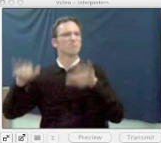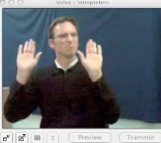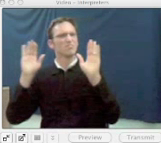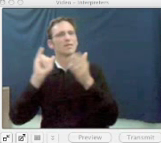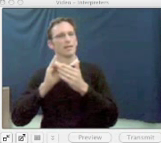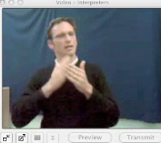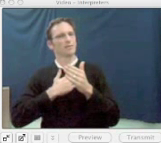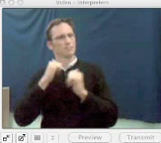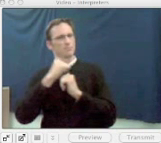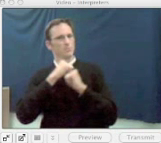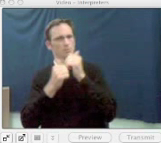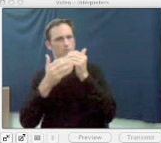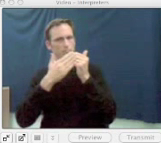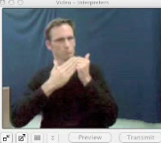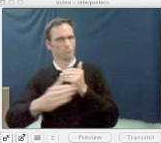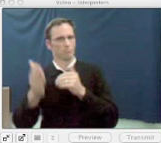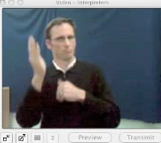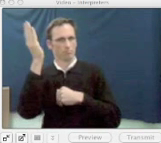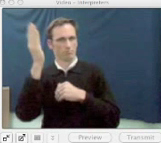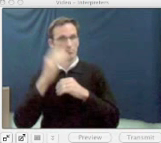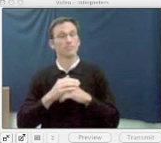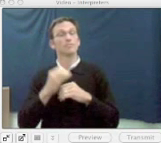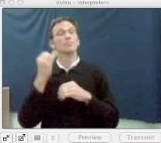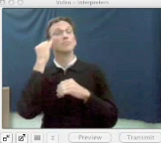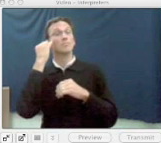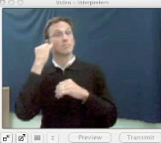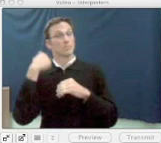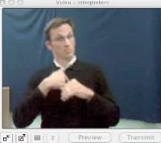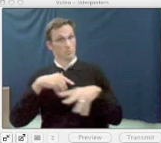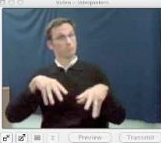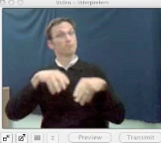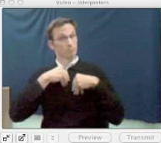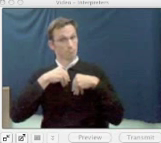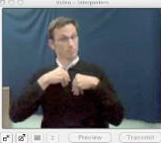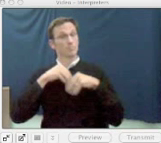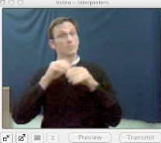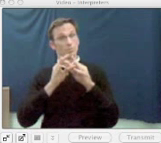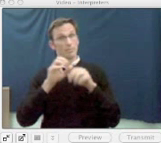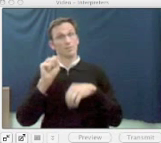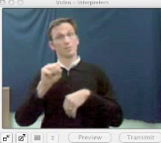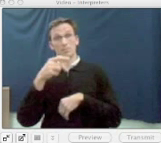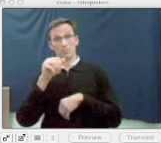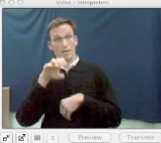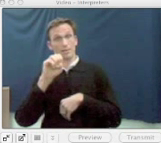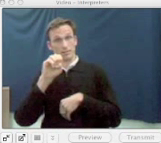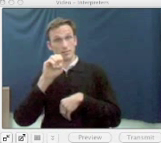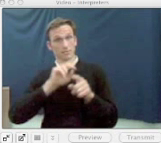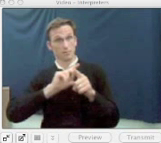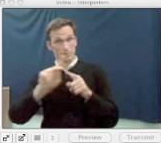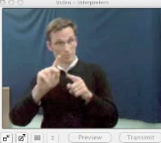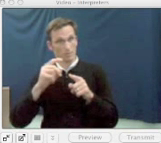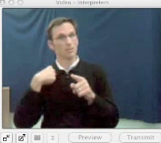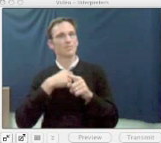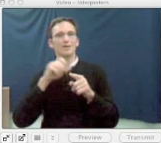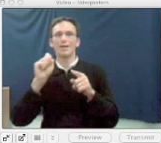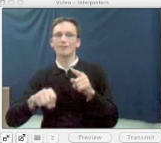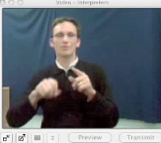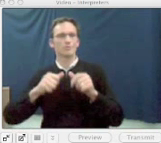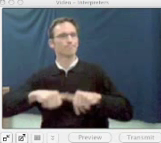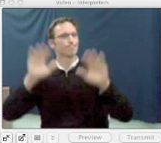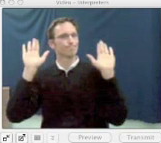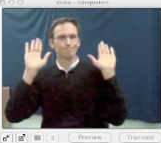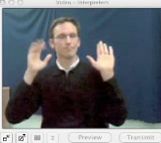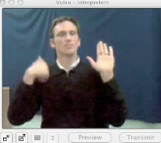If we were to embrace interpreting as a practice profession, well, first we have to abandon the notion that it depends is